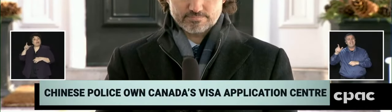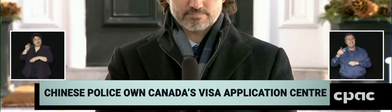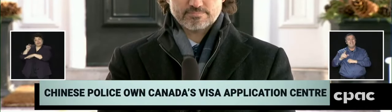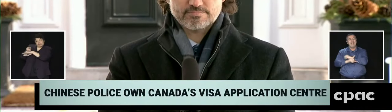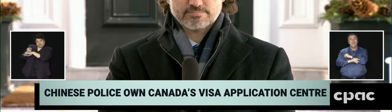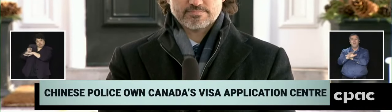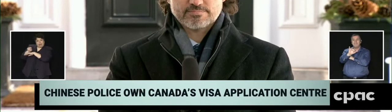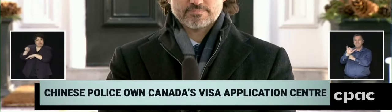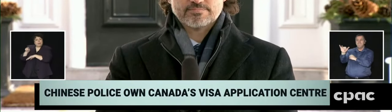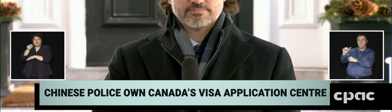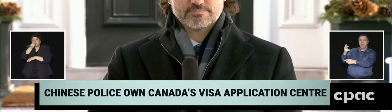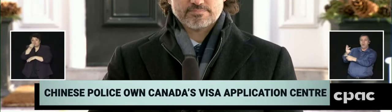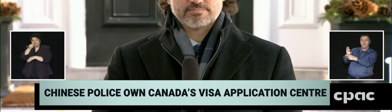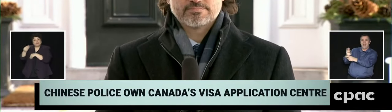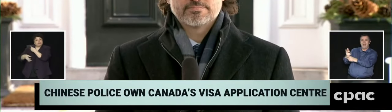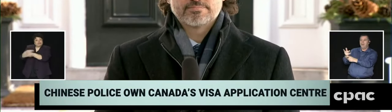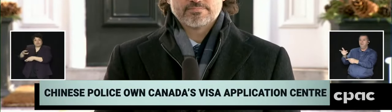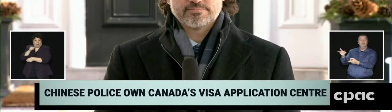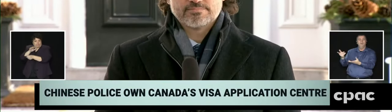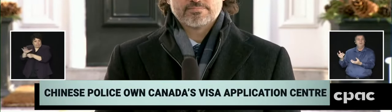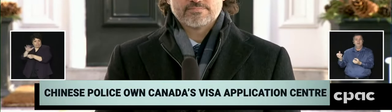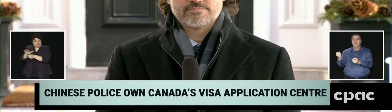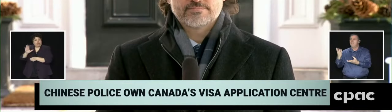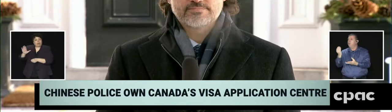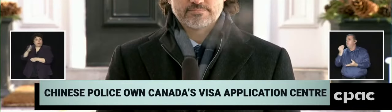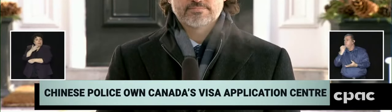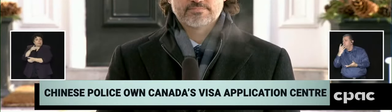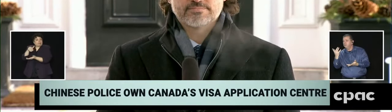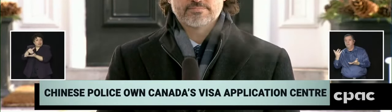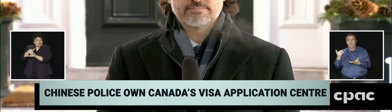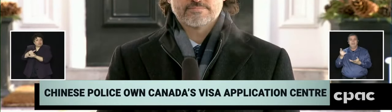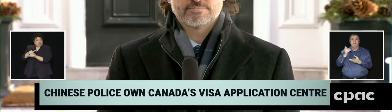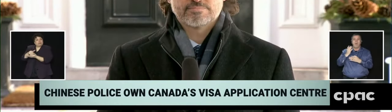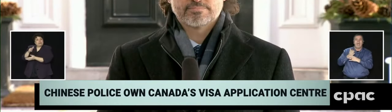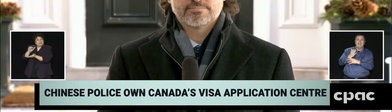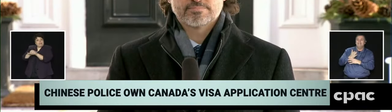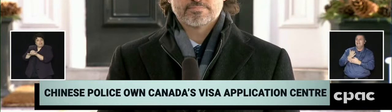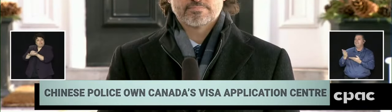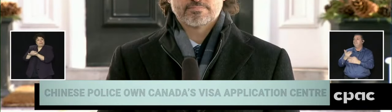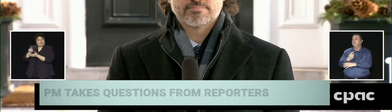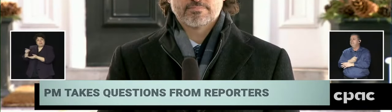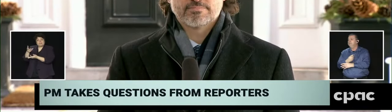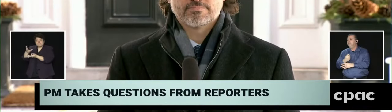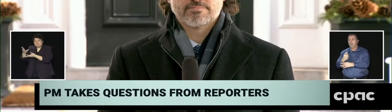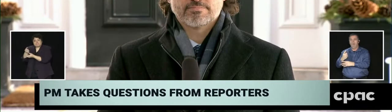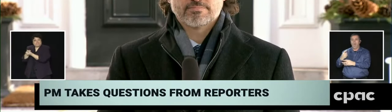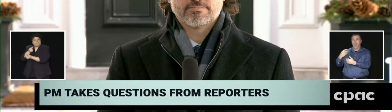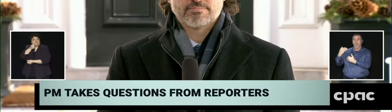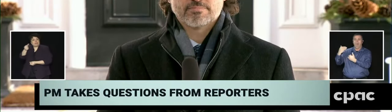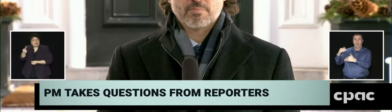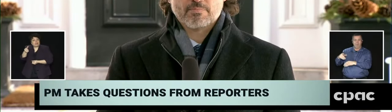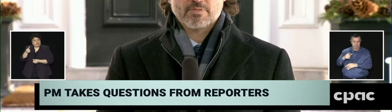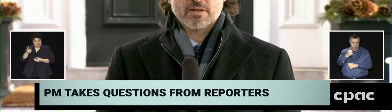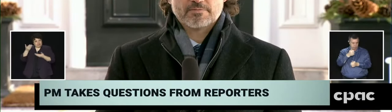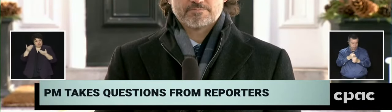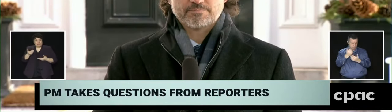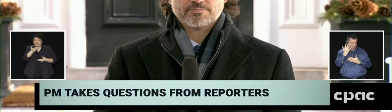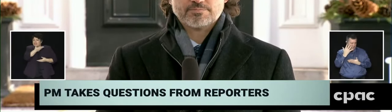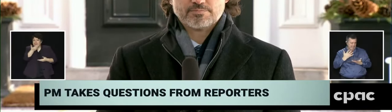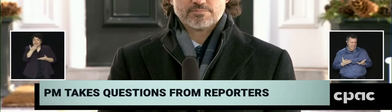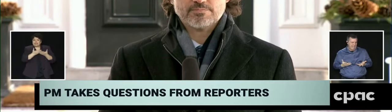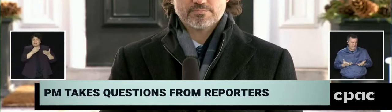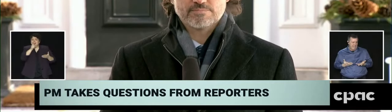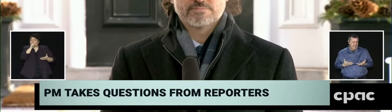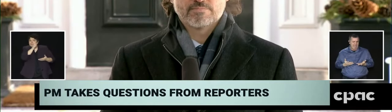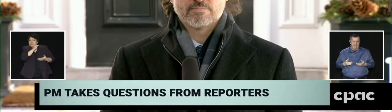food, being denied medical access. I'm wondering what you think about that. Are you worried that these kind of reports feed into conspiracy theories about government